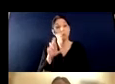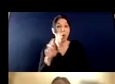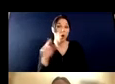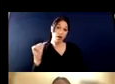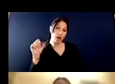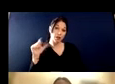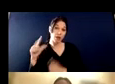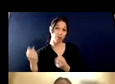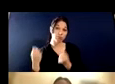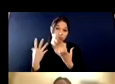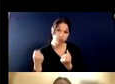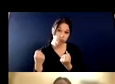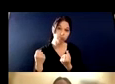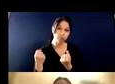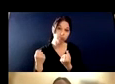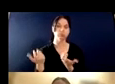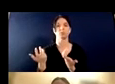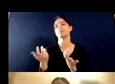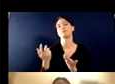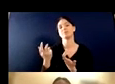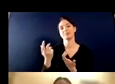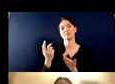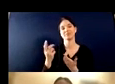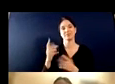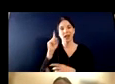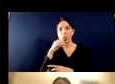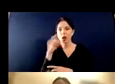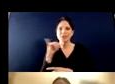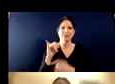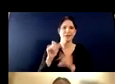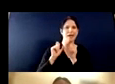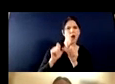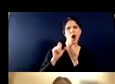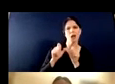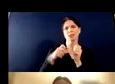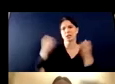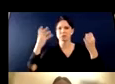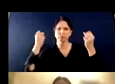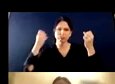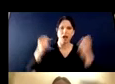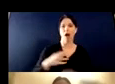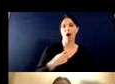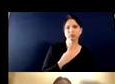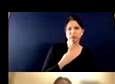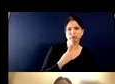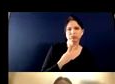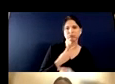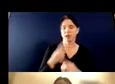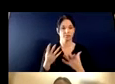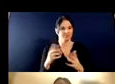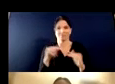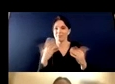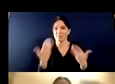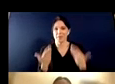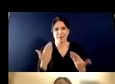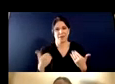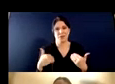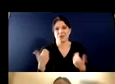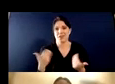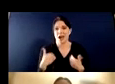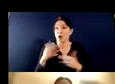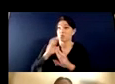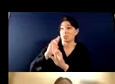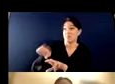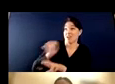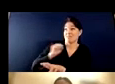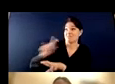ASL route. It looks like constantly talking and signing with your child, even if they're too young to respond to you, still